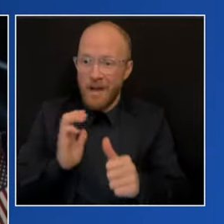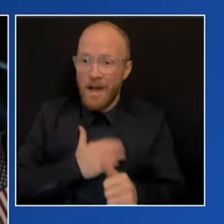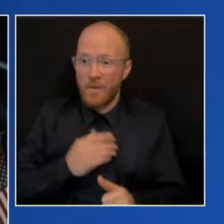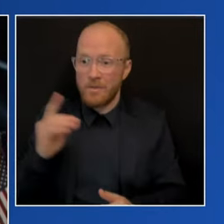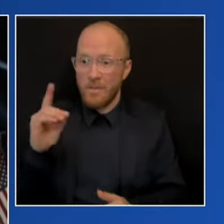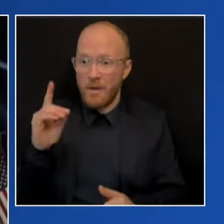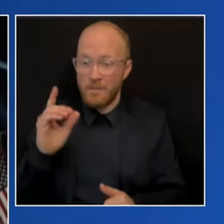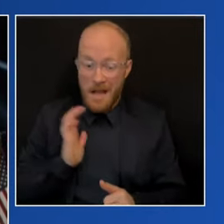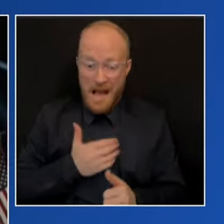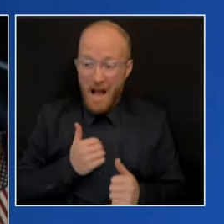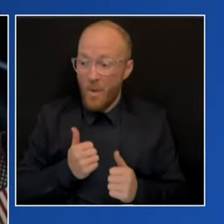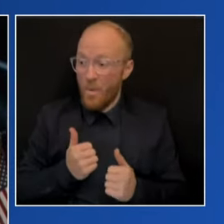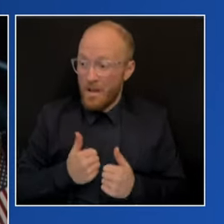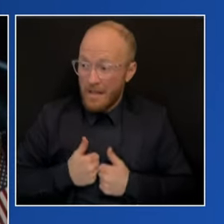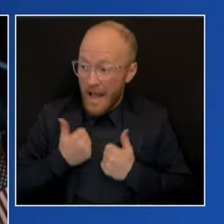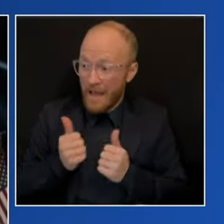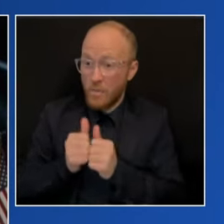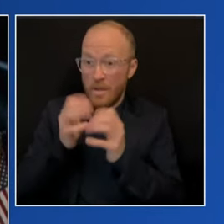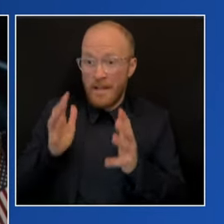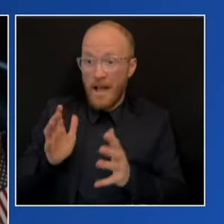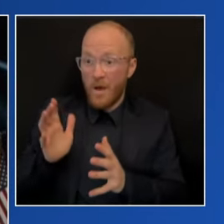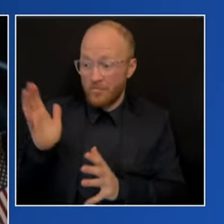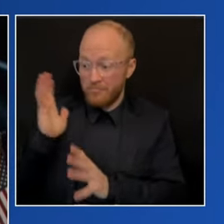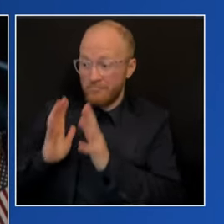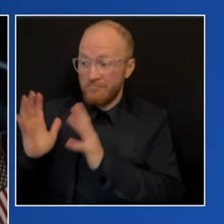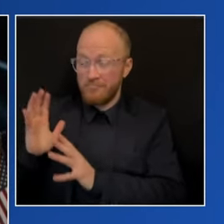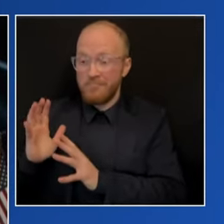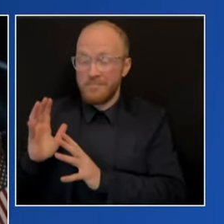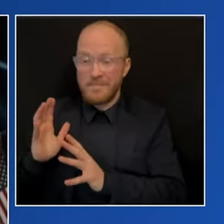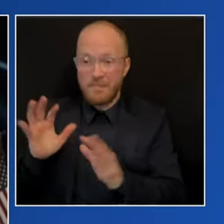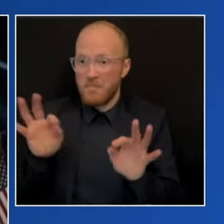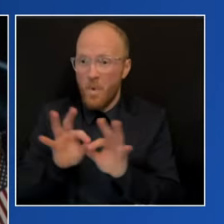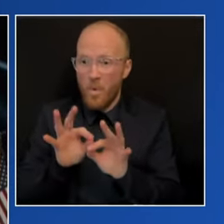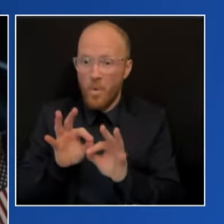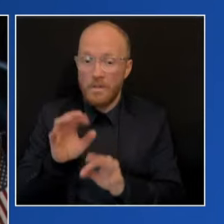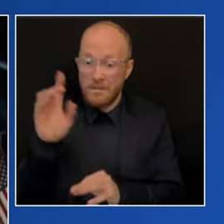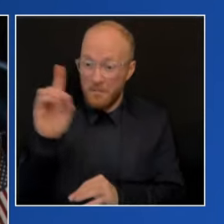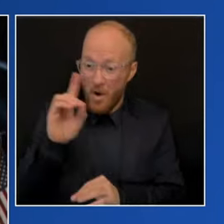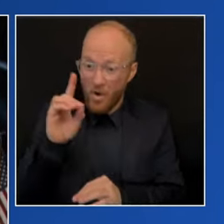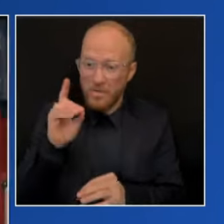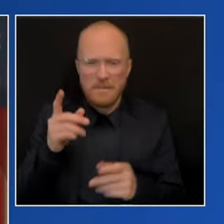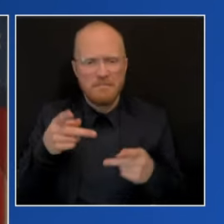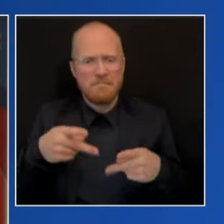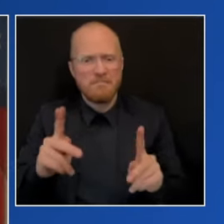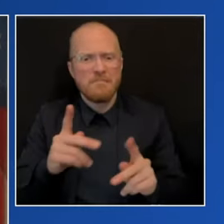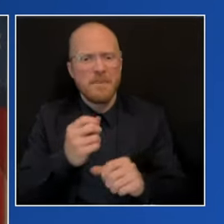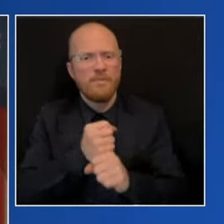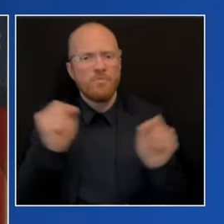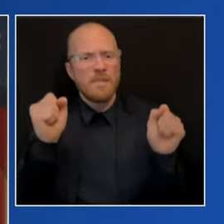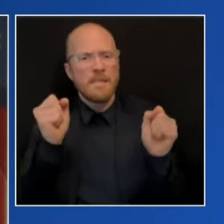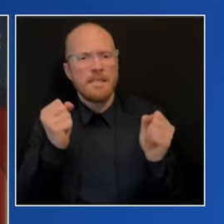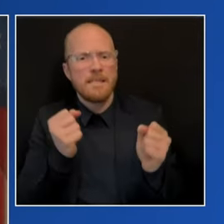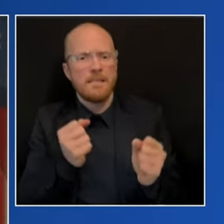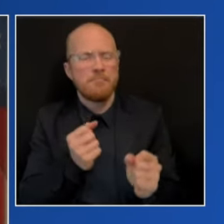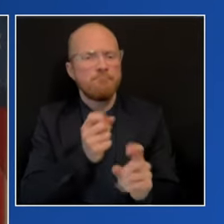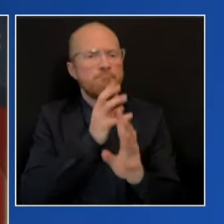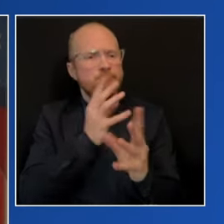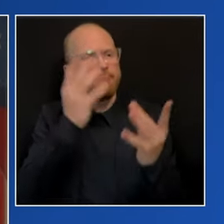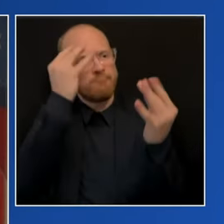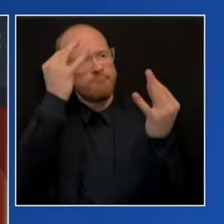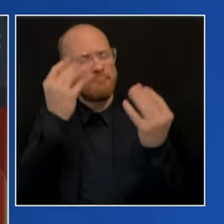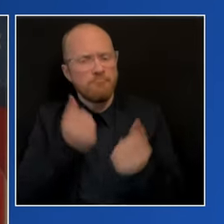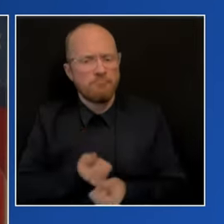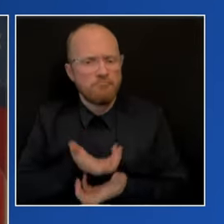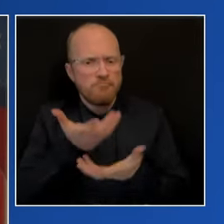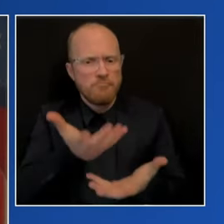it. Democracy means having the freedom to speak your mind, to be who you are, to